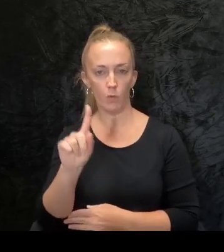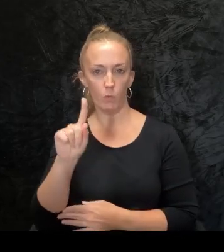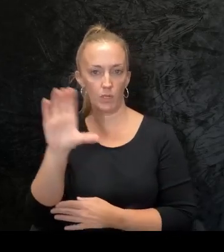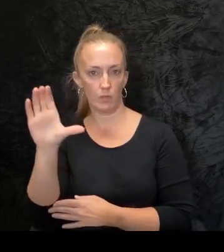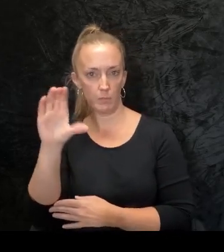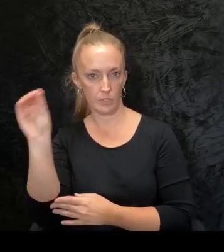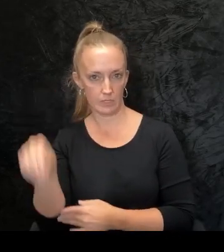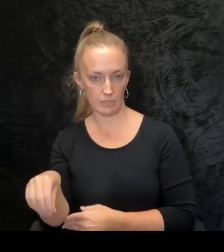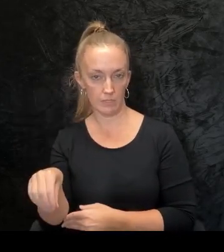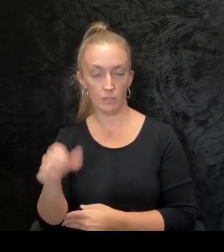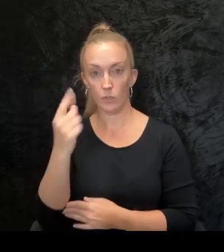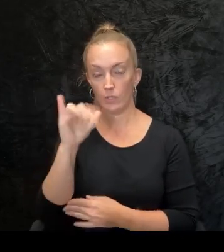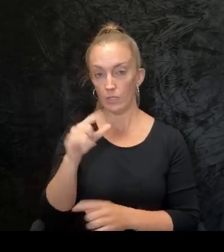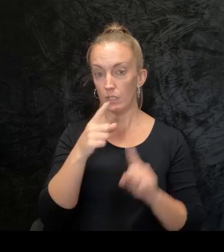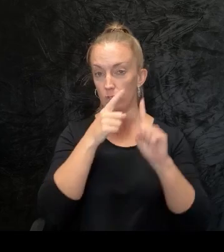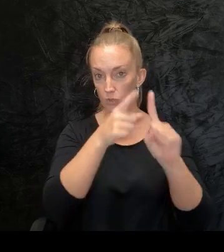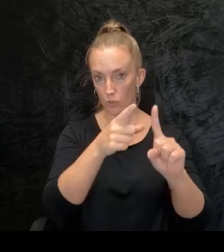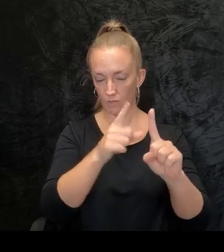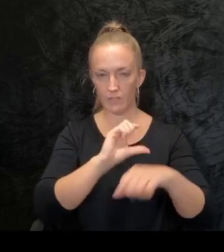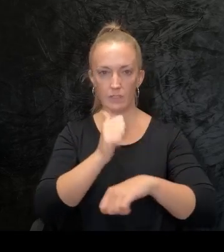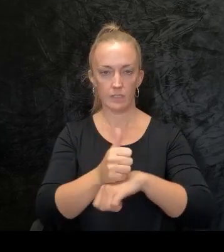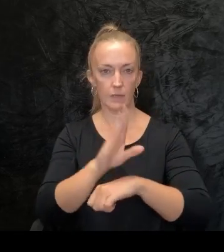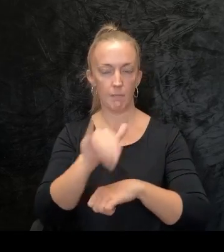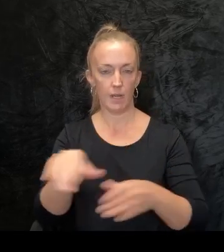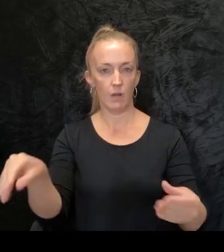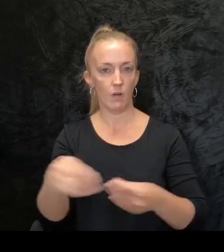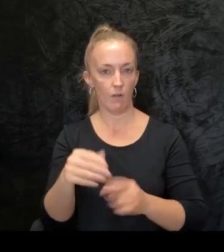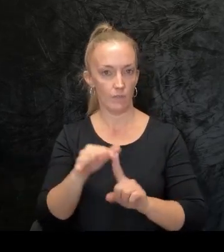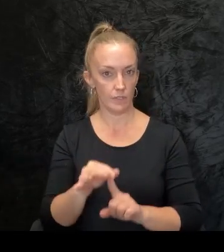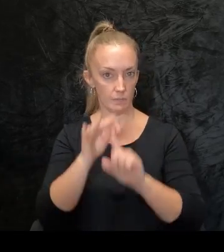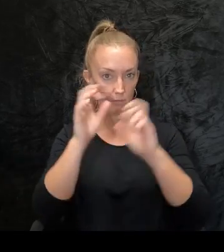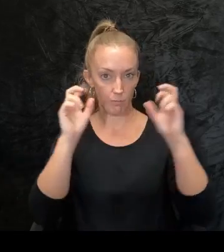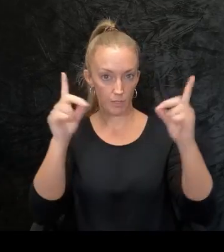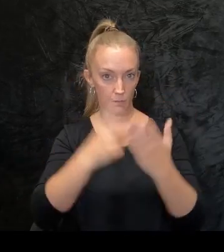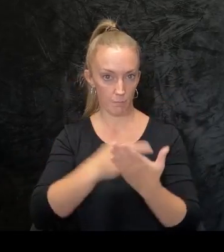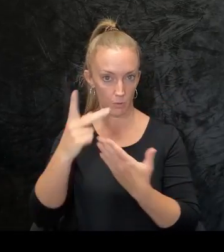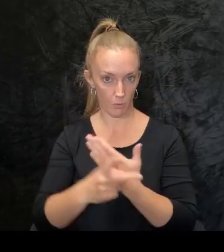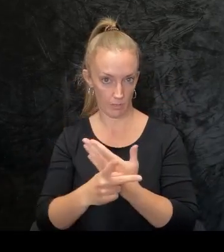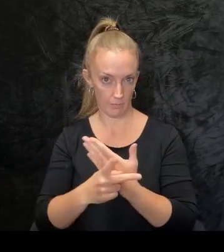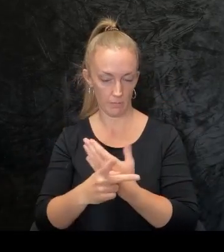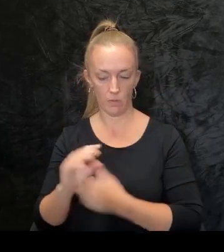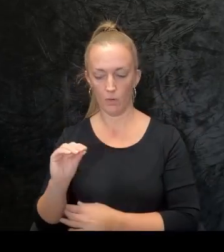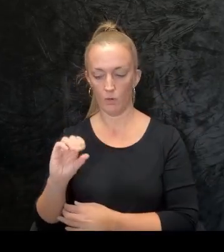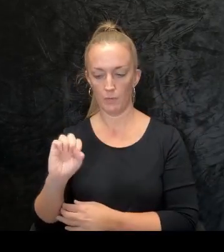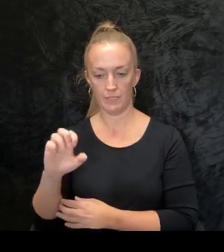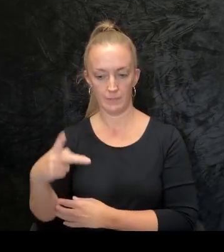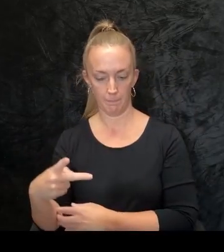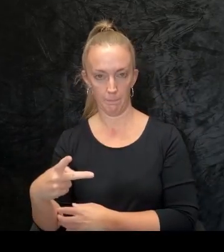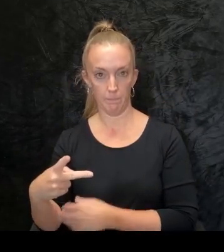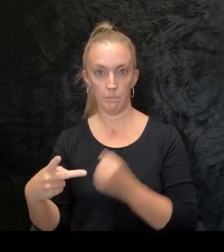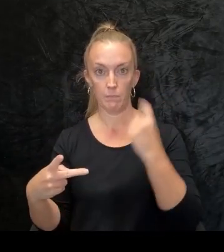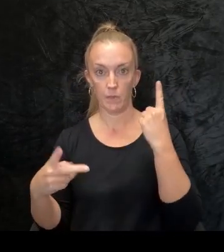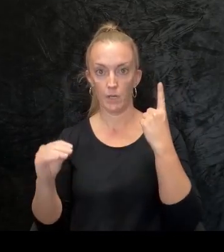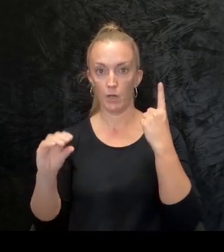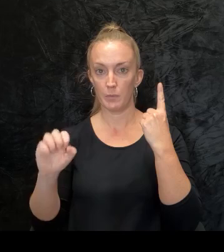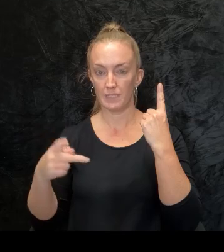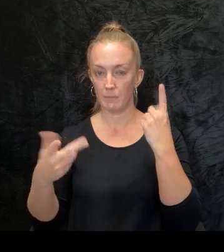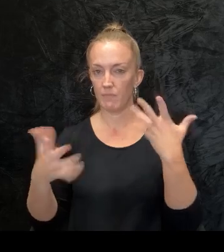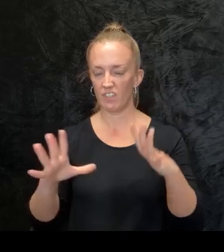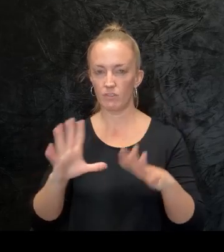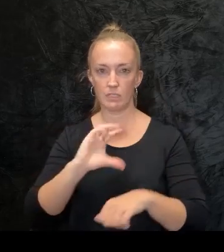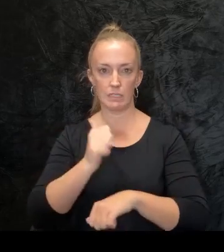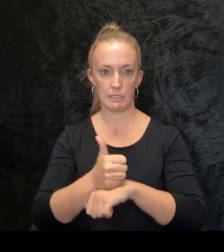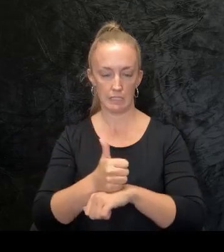is set by the Office of Special Education Programs, OSEP. OSEP has set Indicator 9's